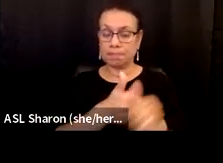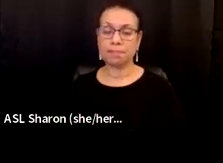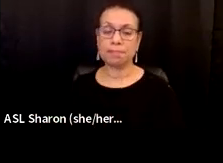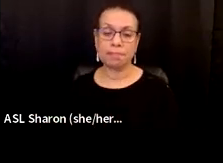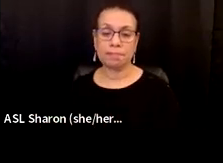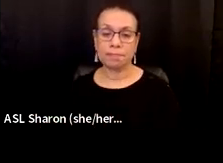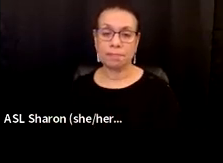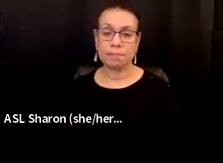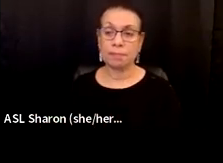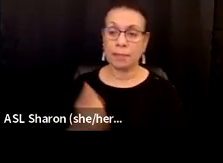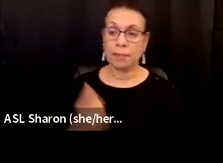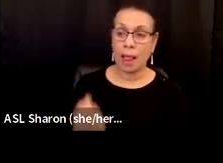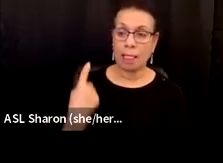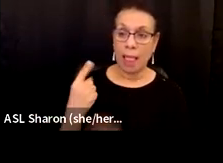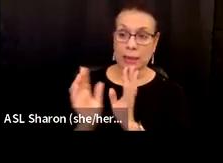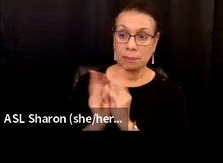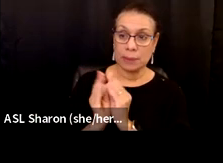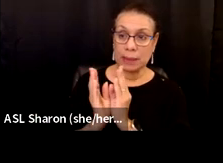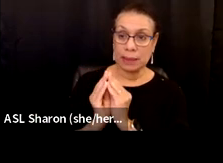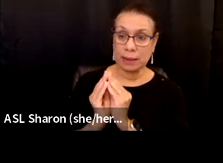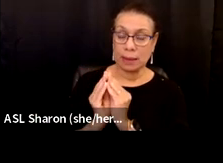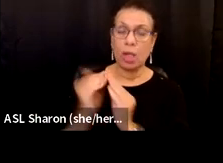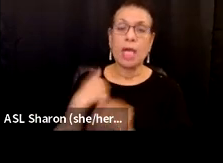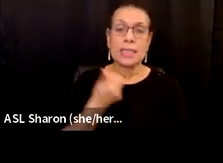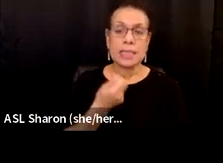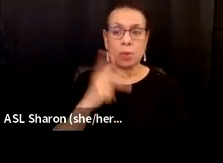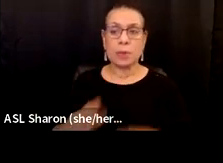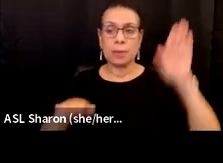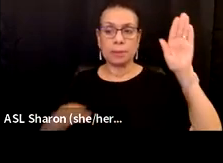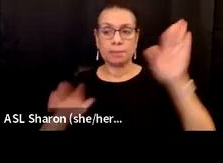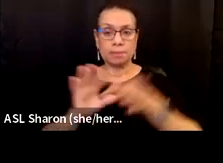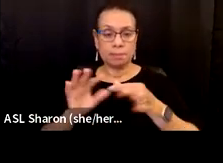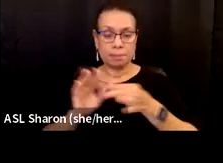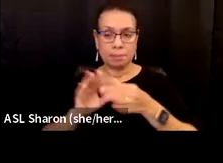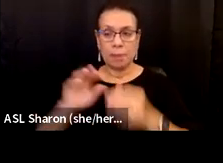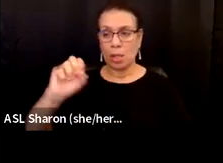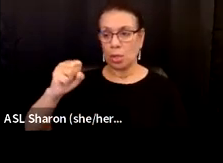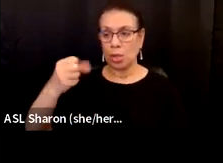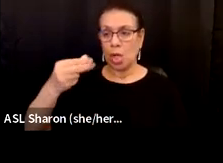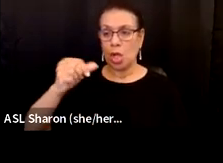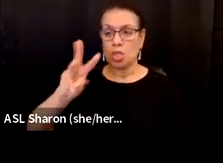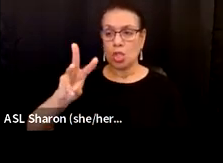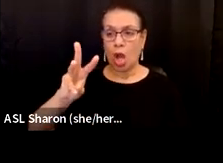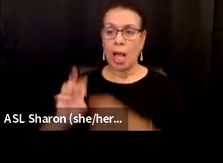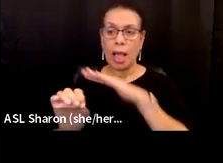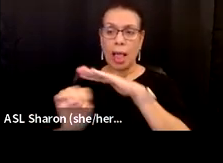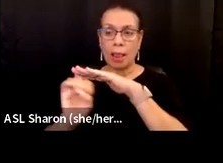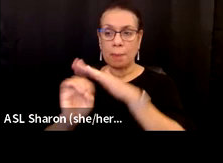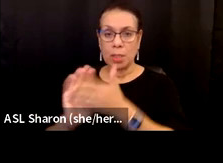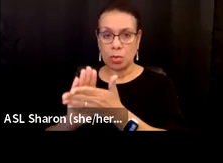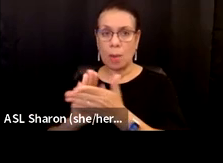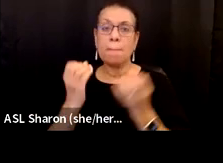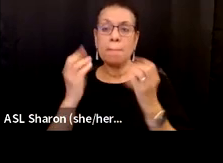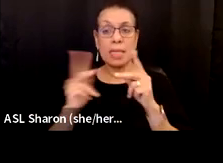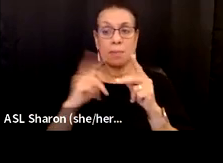last school committee we had several testifiers regarding about the shaw elementary school and i know that there are several here tonight